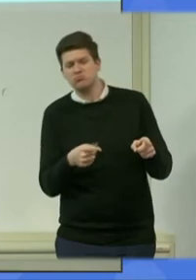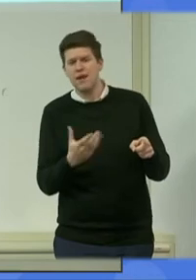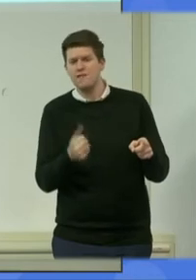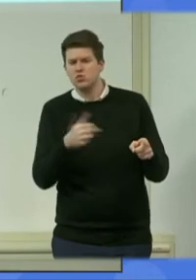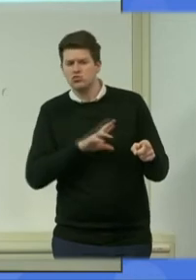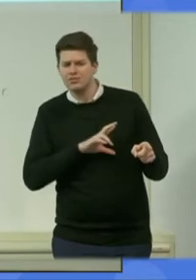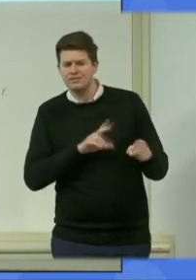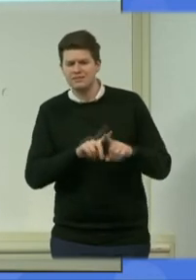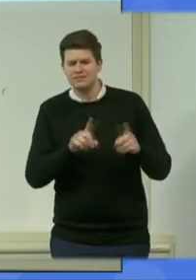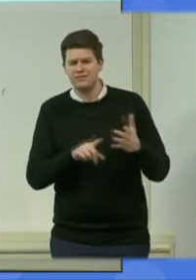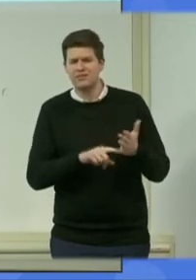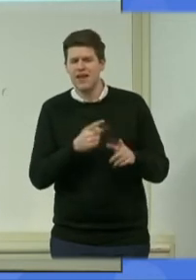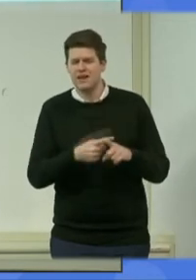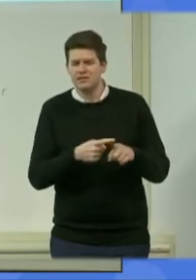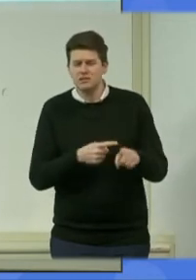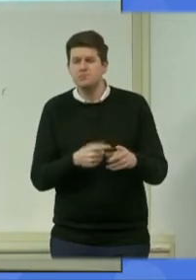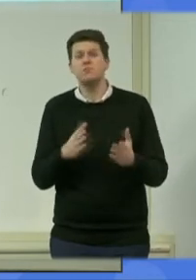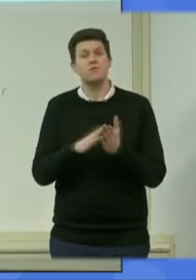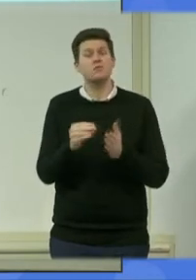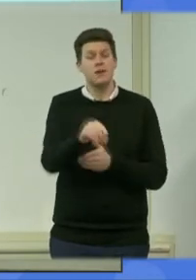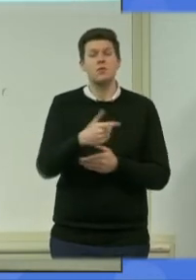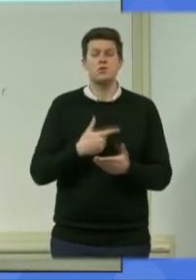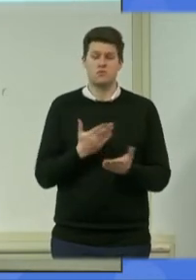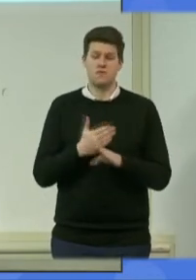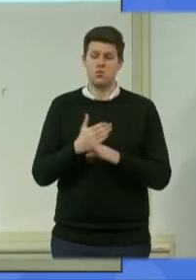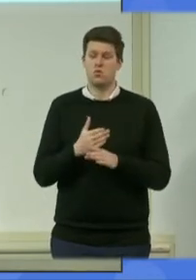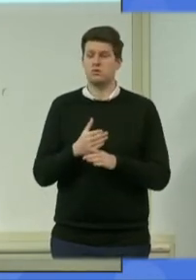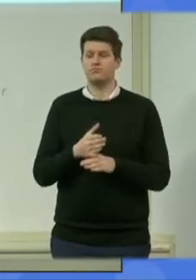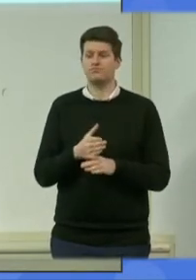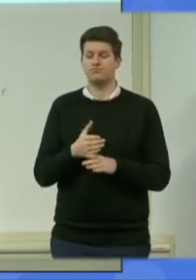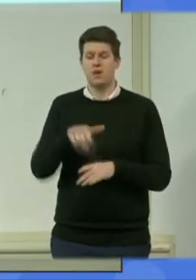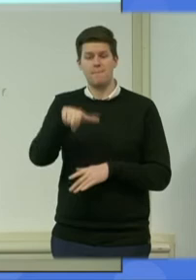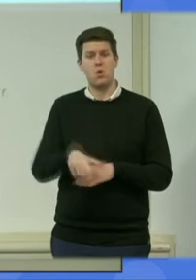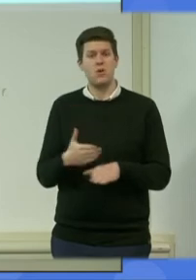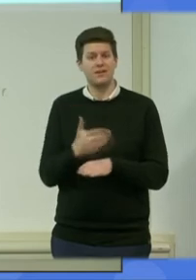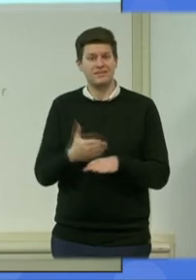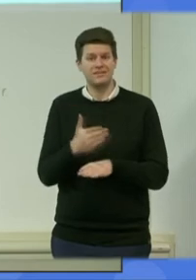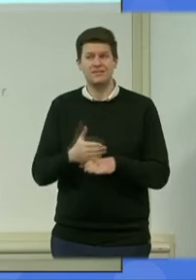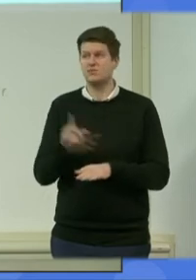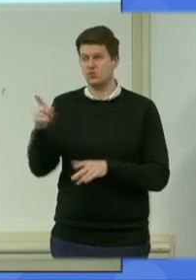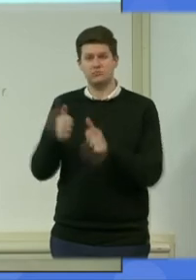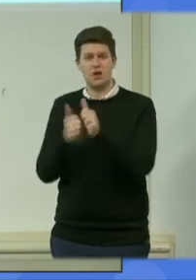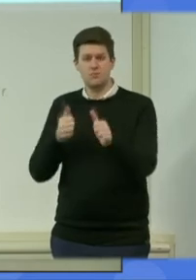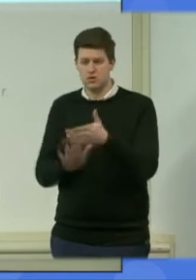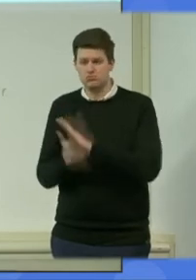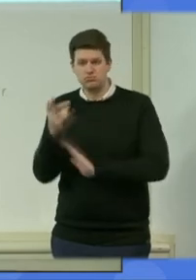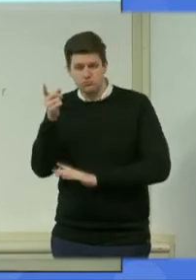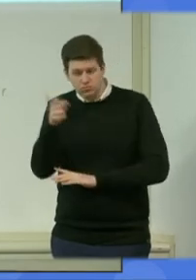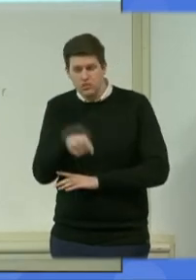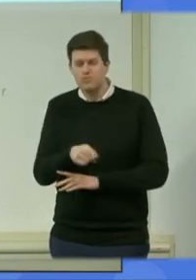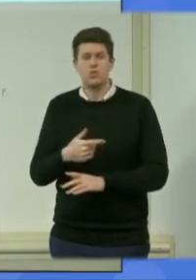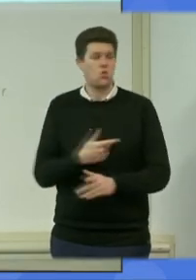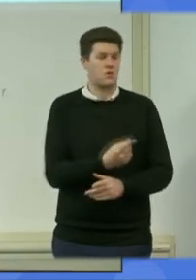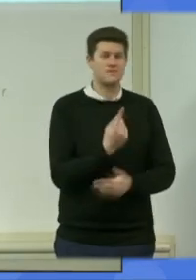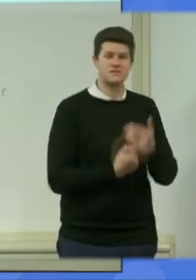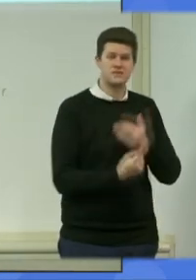So for example, if you've got people working as an employee for a company, or people being self-employed, or setting up their own little business, they